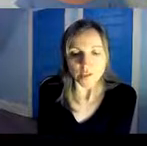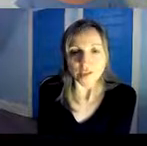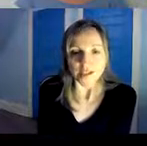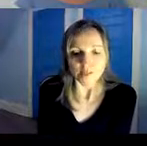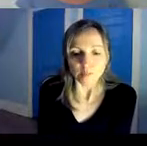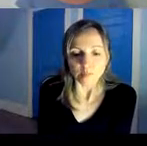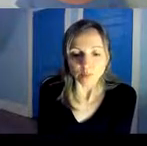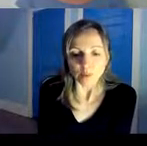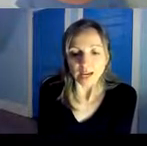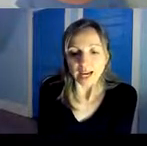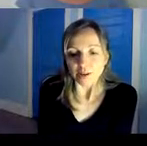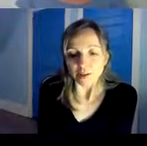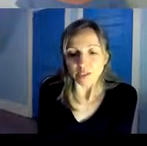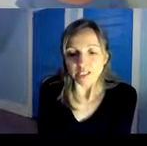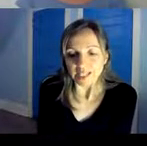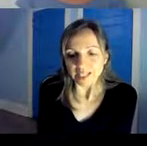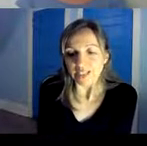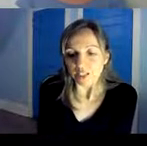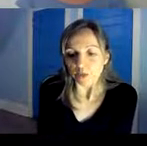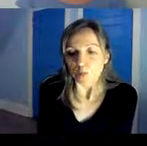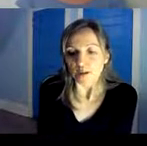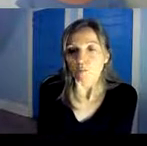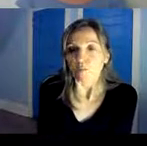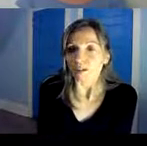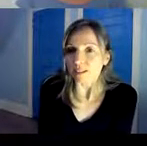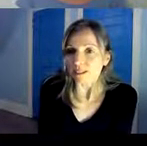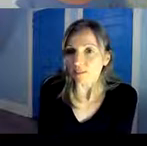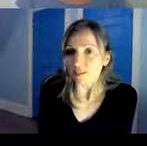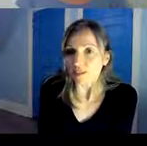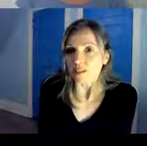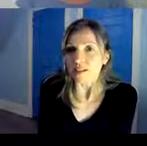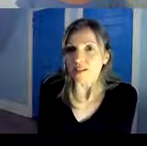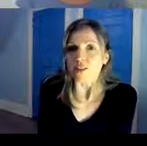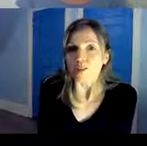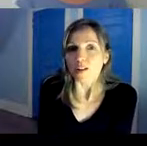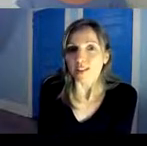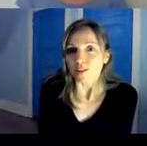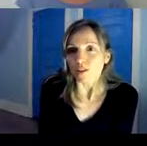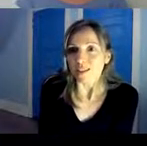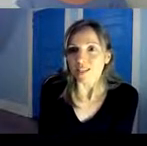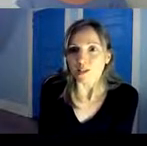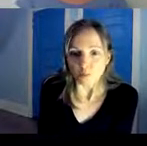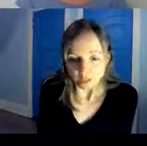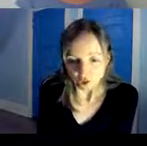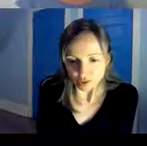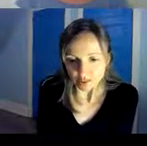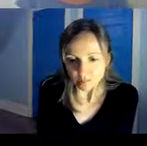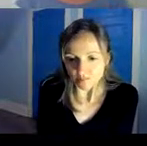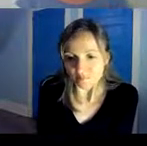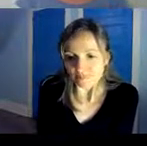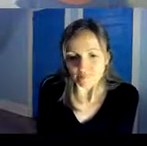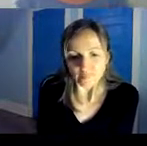is often mistaken for bamboo. However, it is easily distinguished by its broad leaves. See, it has those broad leaves that you can see in some of those